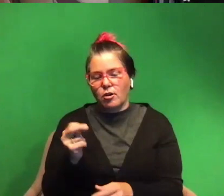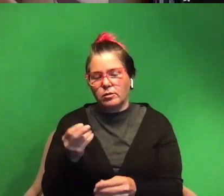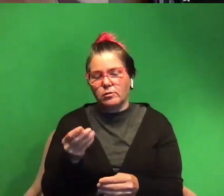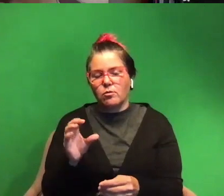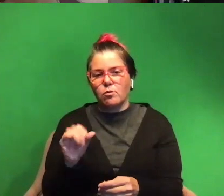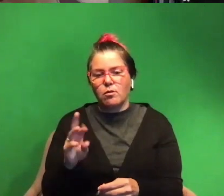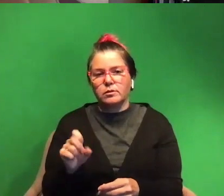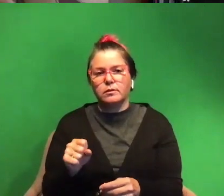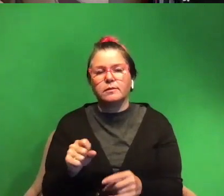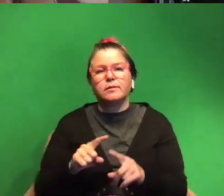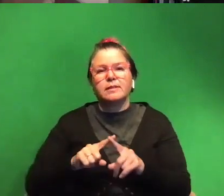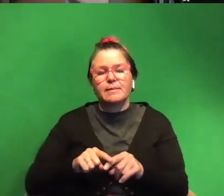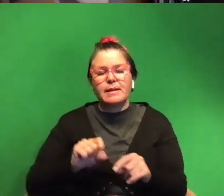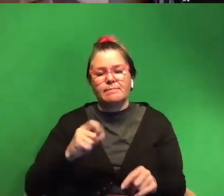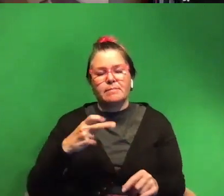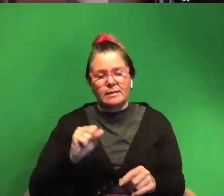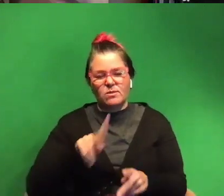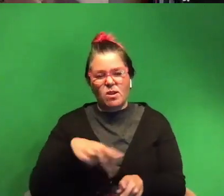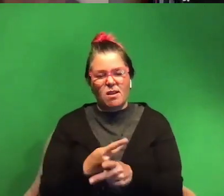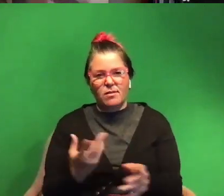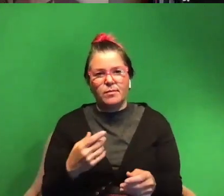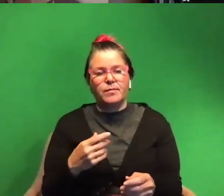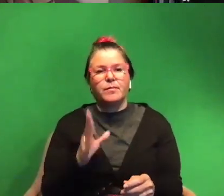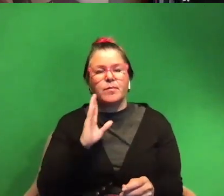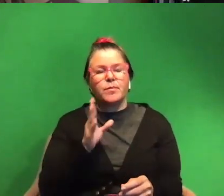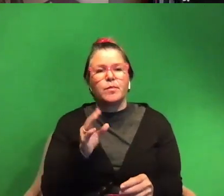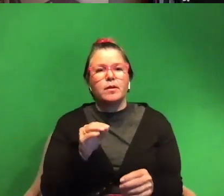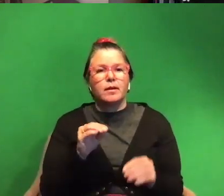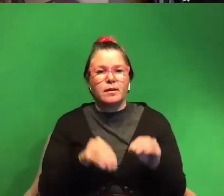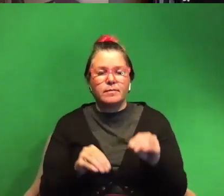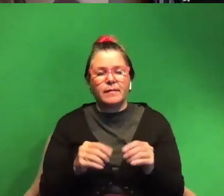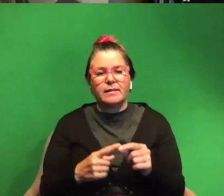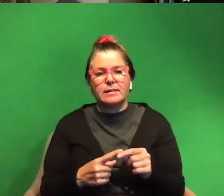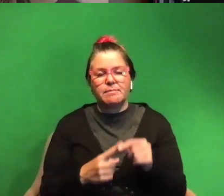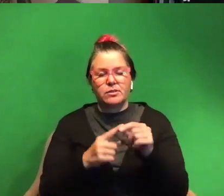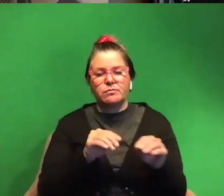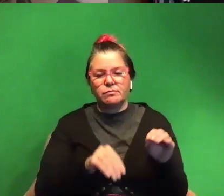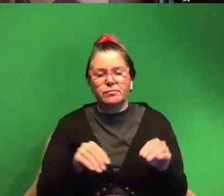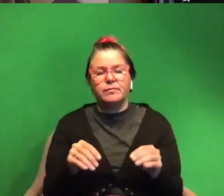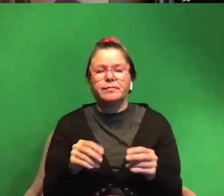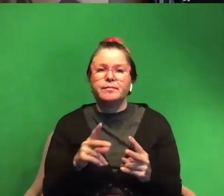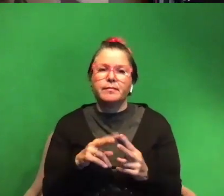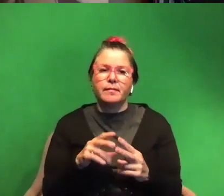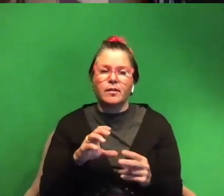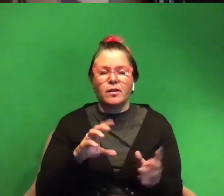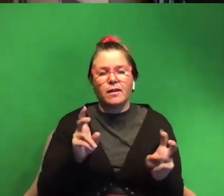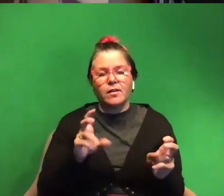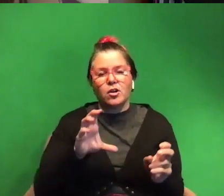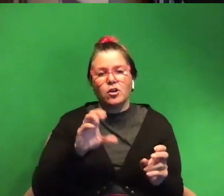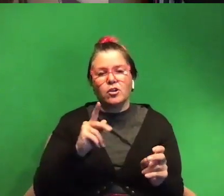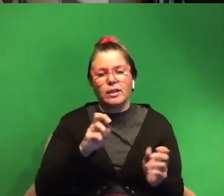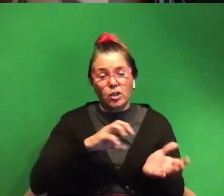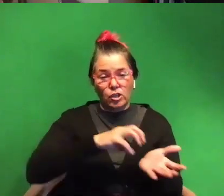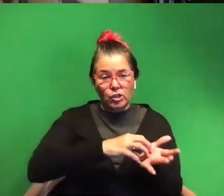usually, again, depending on the species type, they're going to have them arranged in special ways, either on these, what we call cookies, which